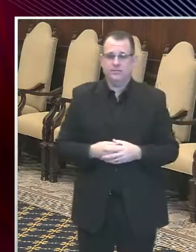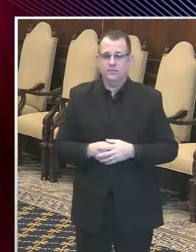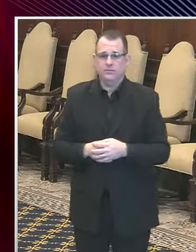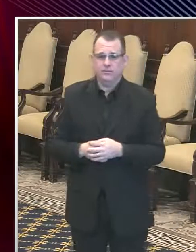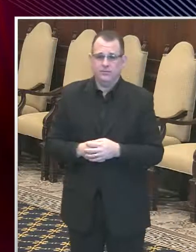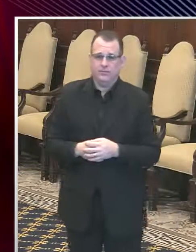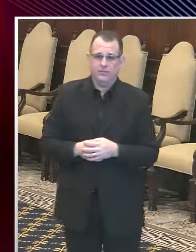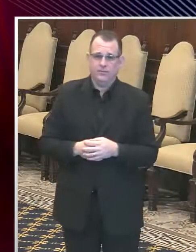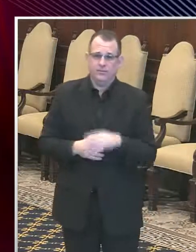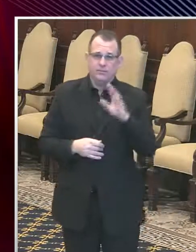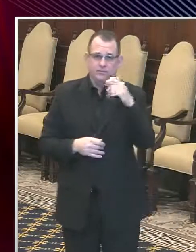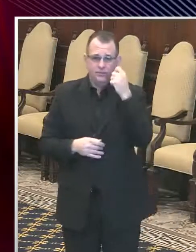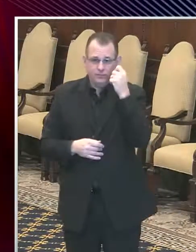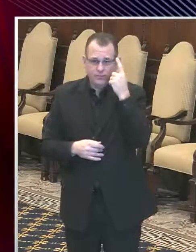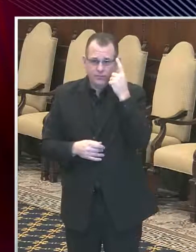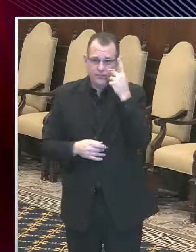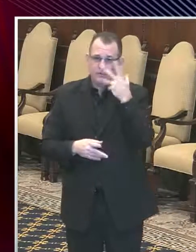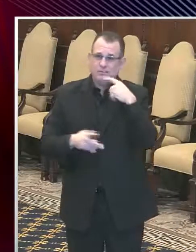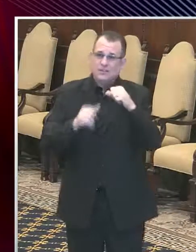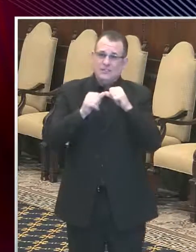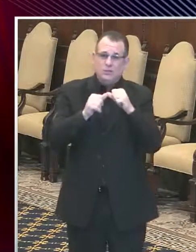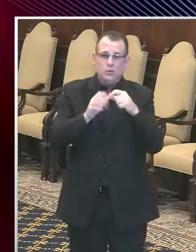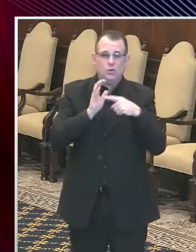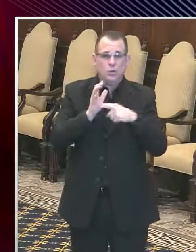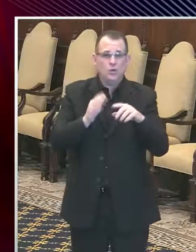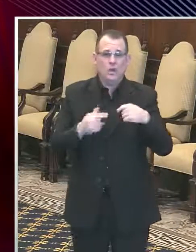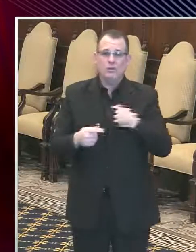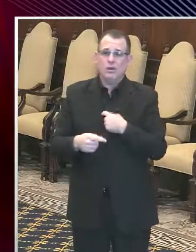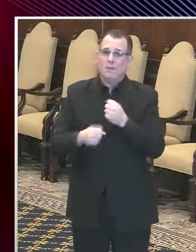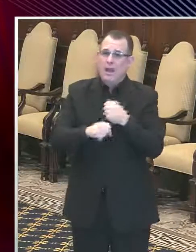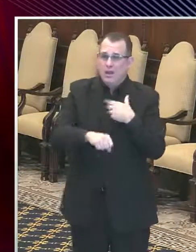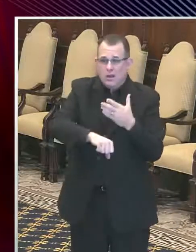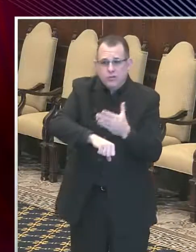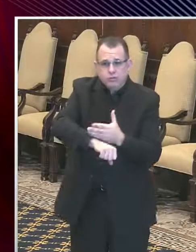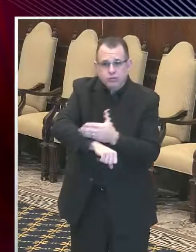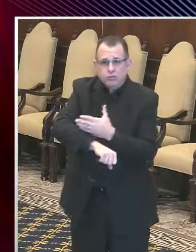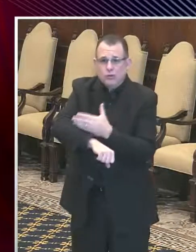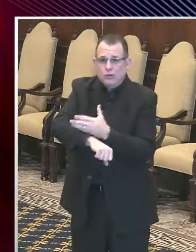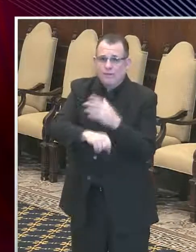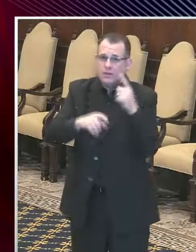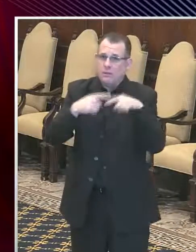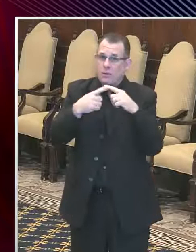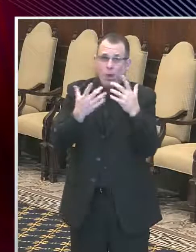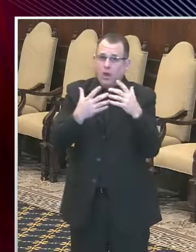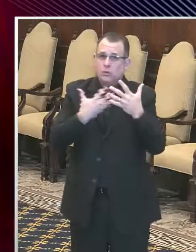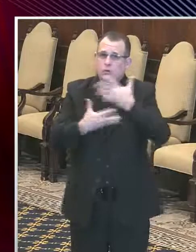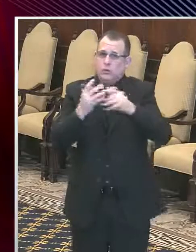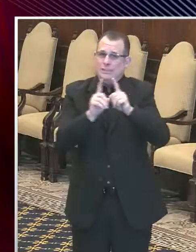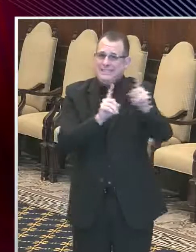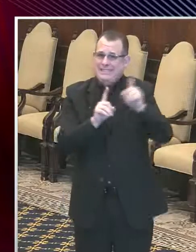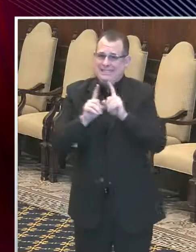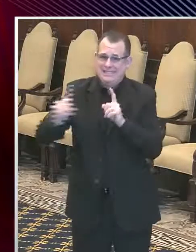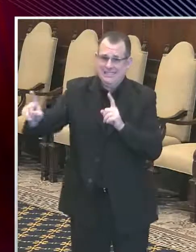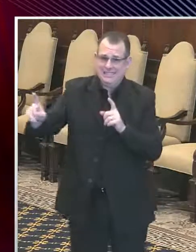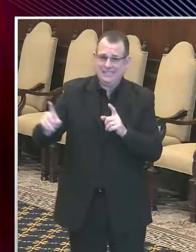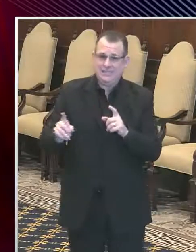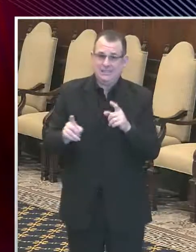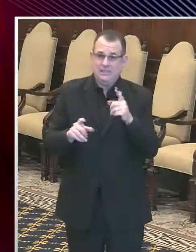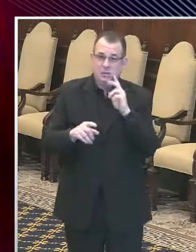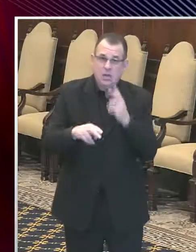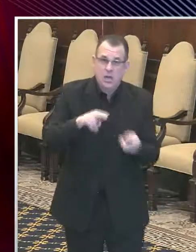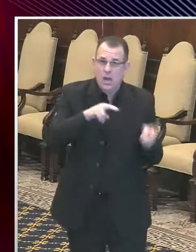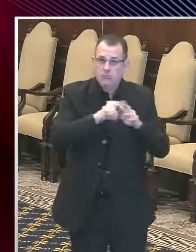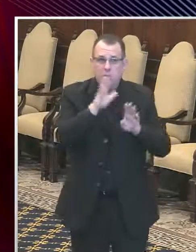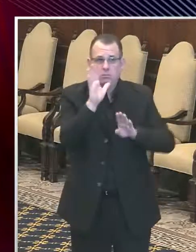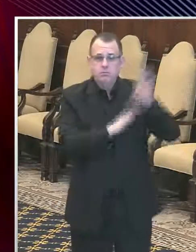count continues to indicate that we're making progress with our social distancing. We're no longer seeing the sharp increases we saw in the past. Still, though,